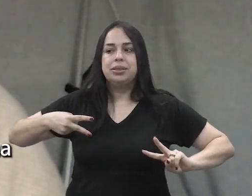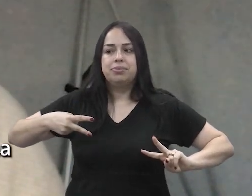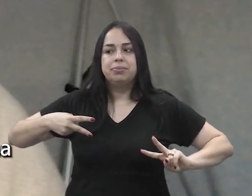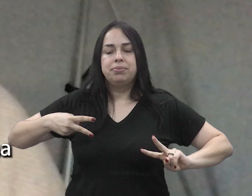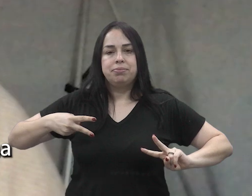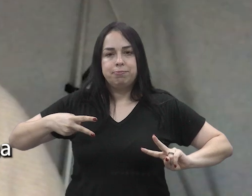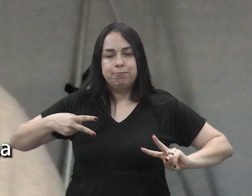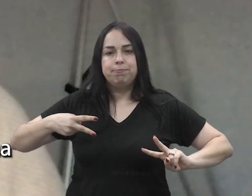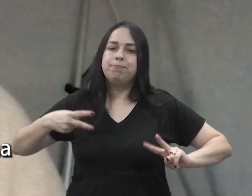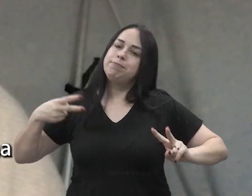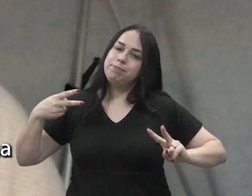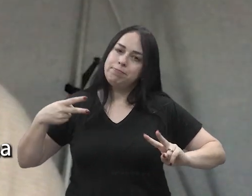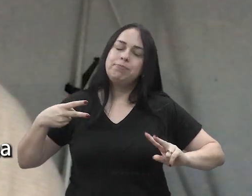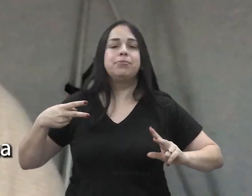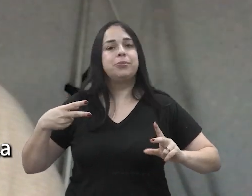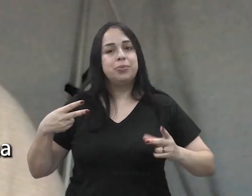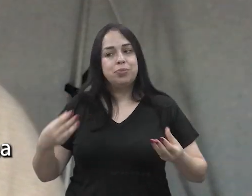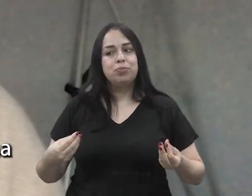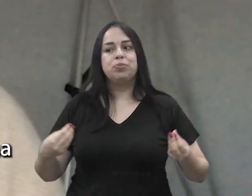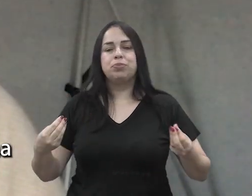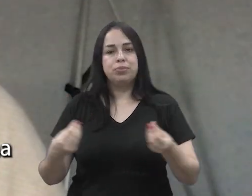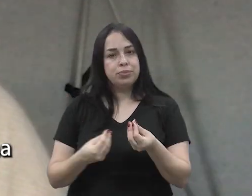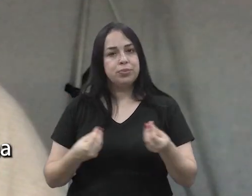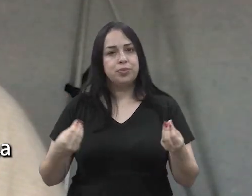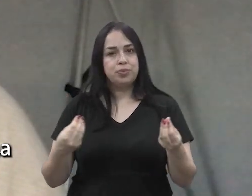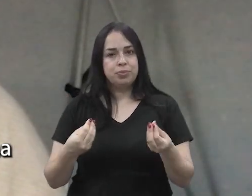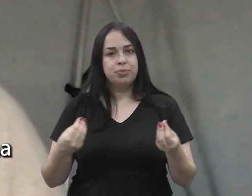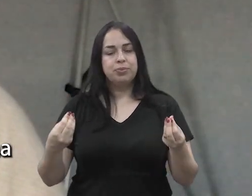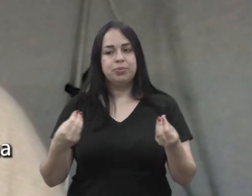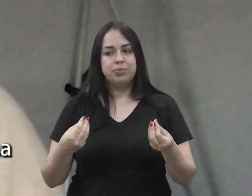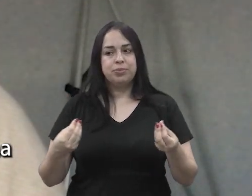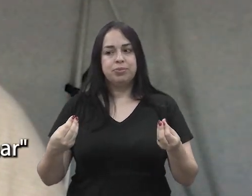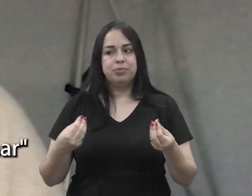to regulate the gene.